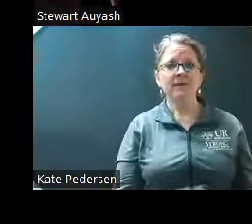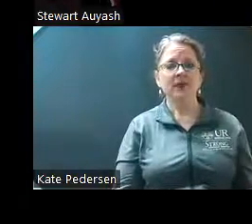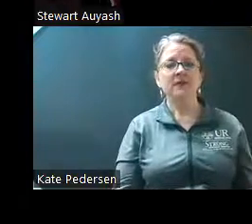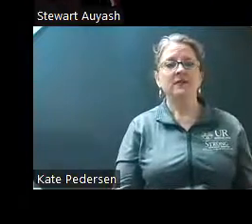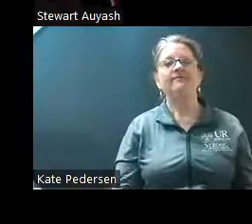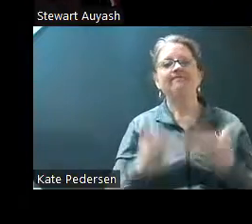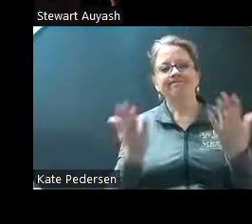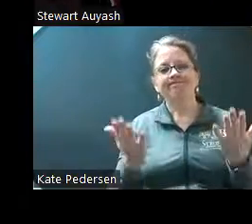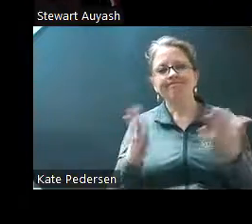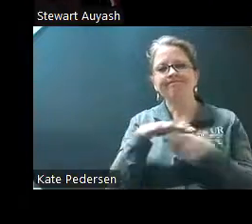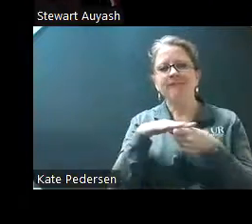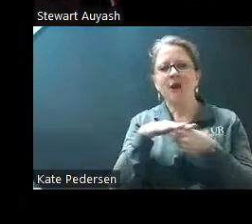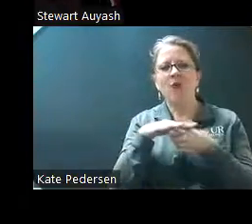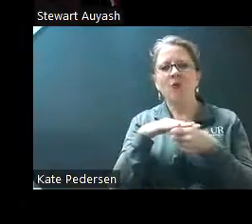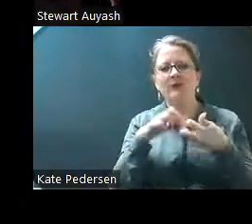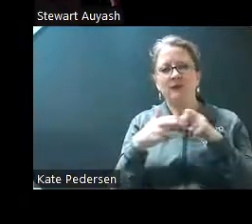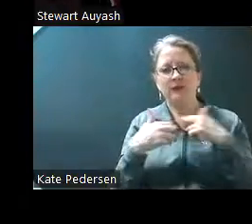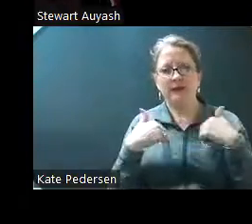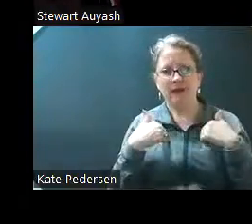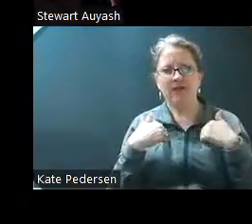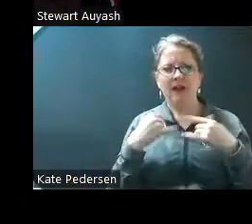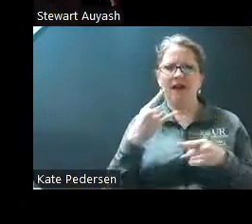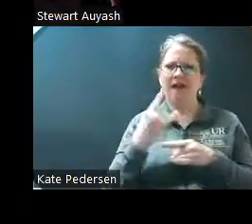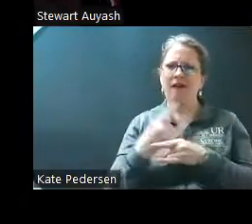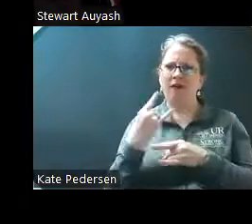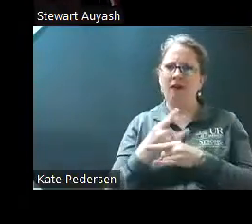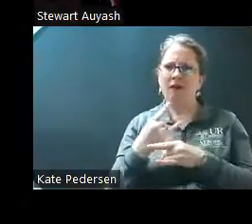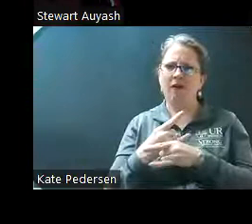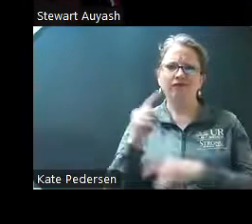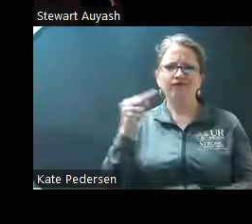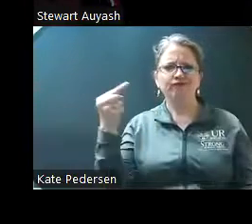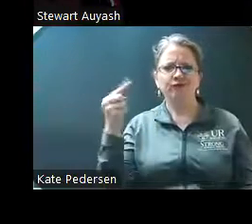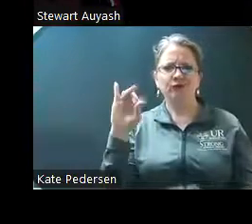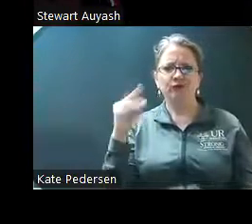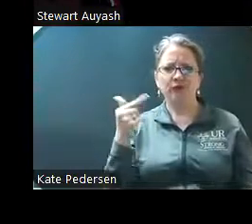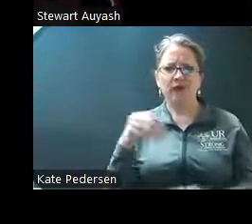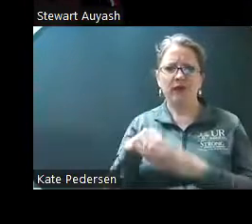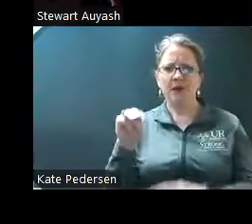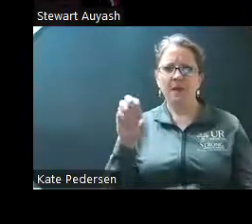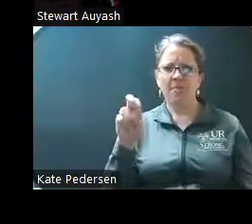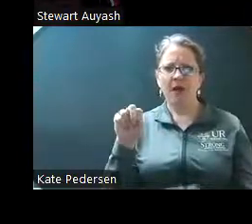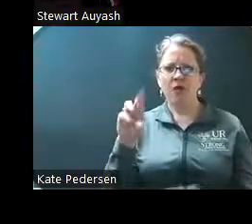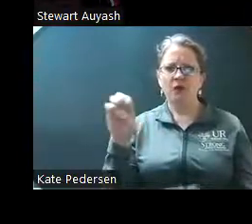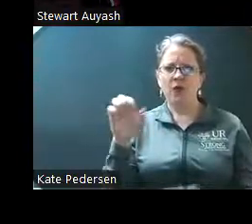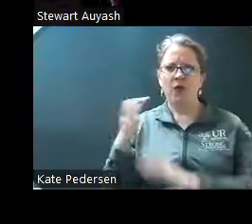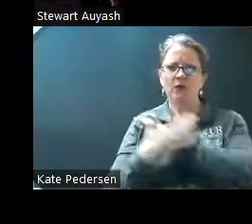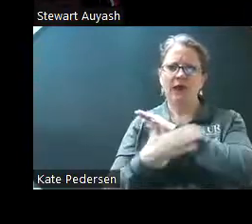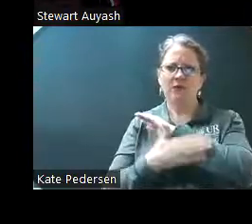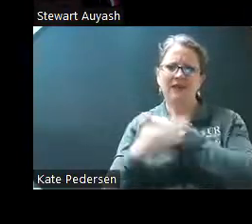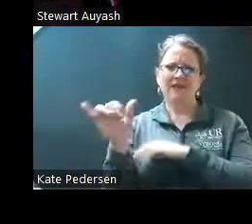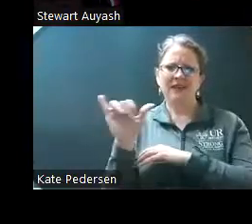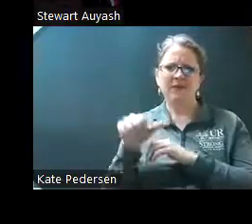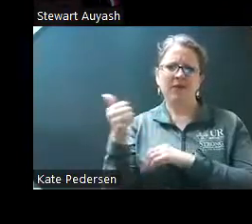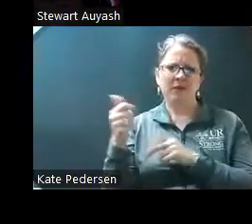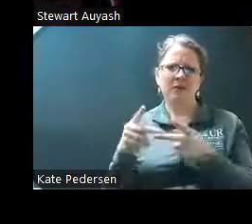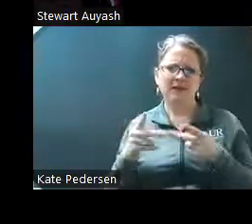Now, there are some local issues. Alcohol appears to be #1 drug in Monroe County, as it is in many other